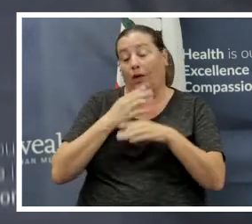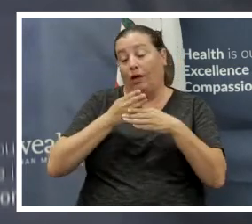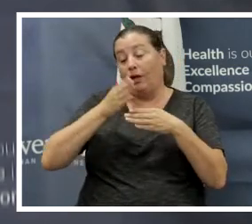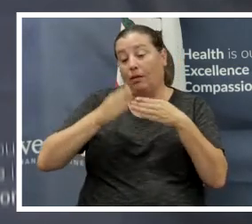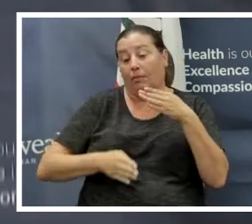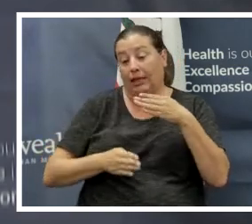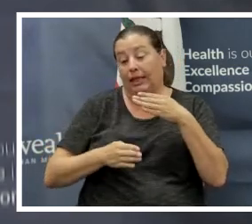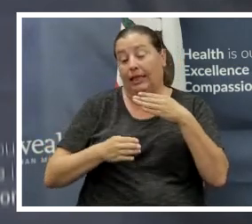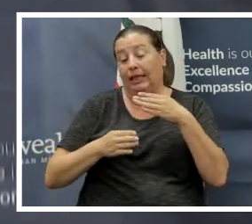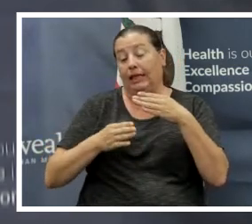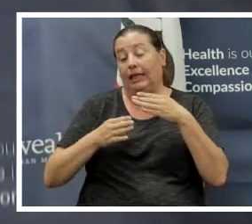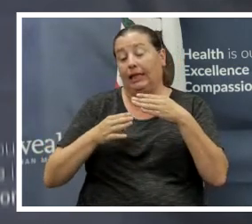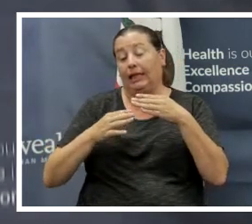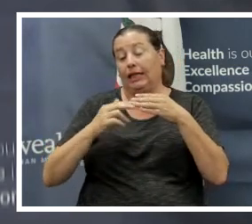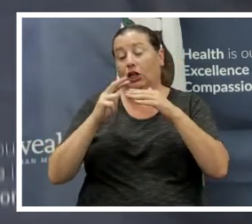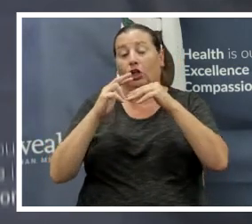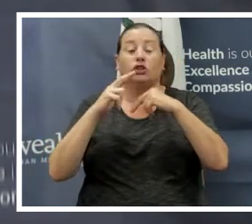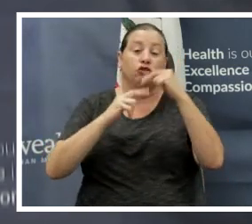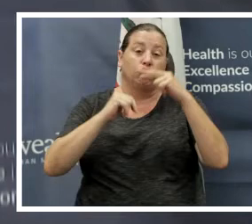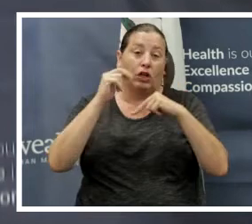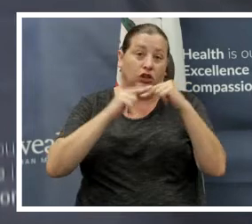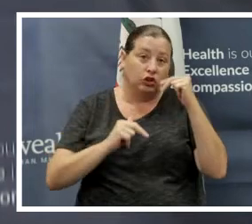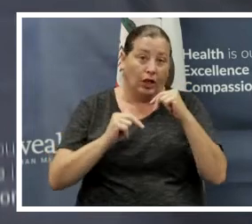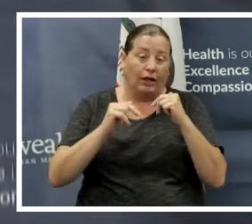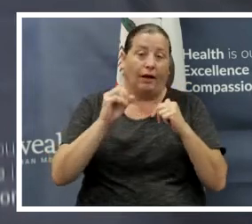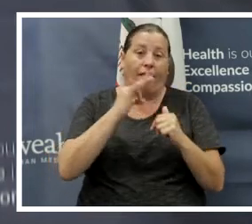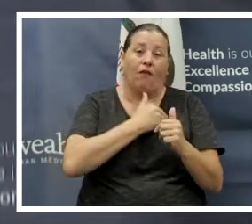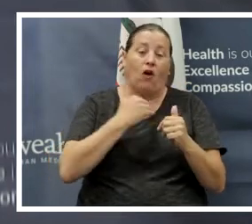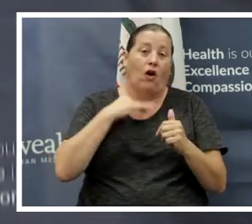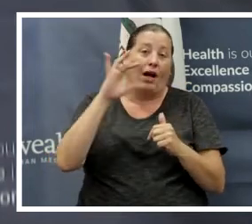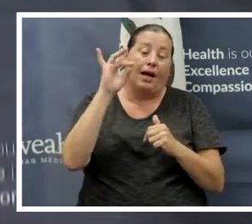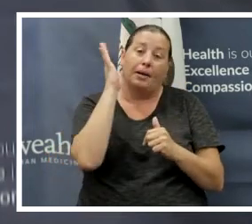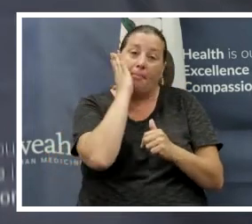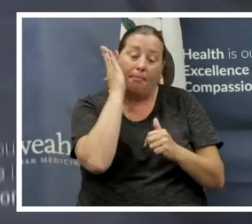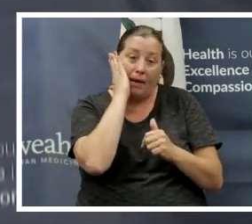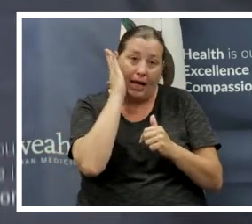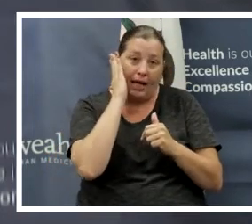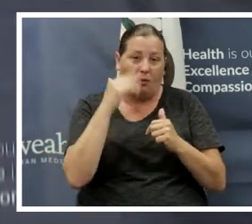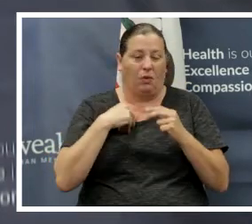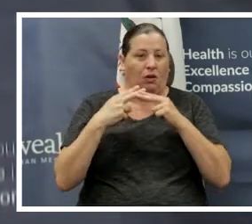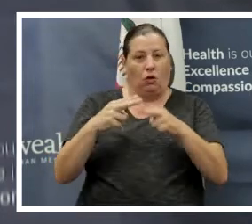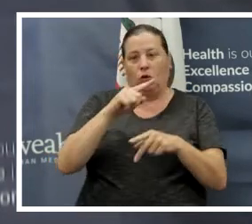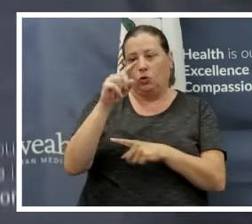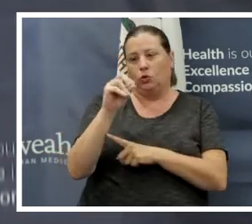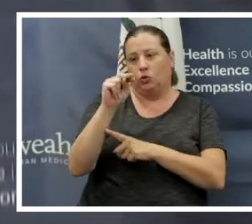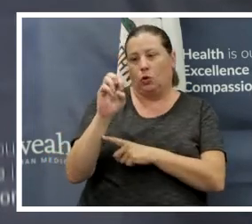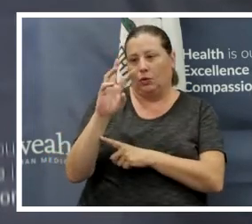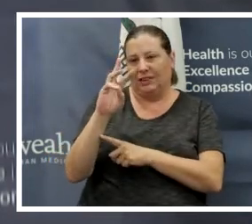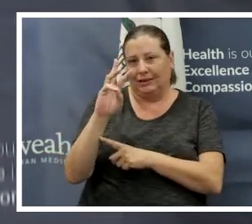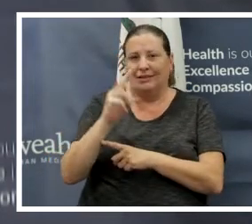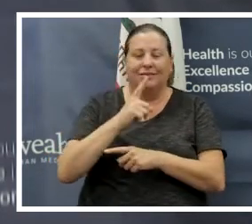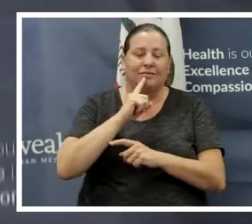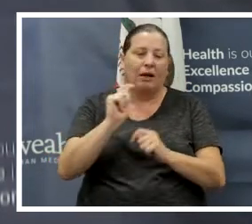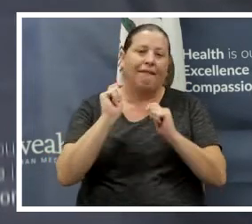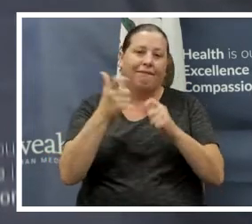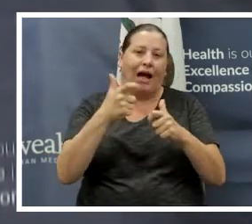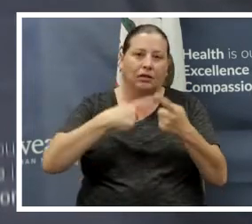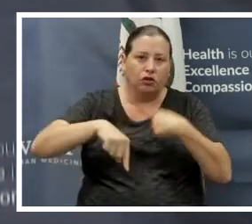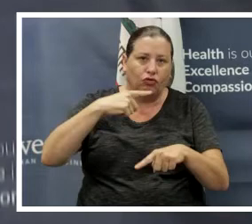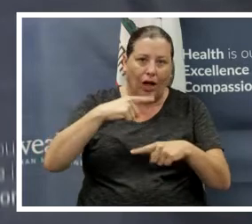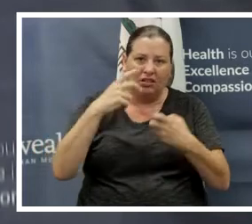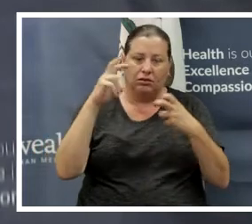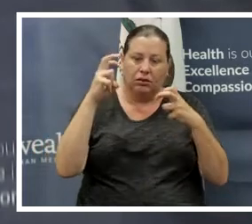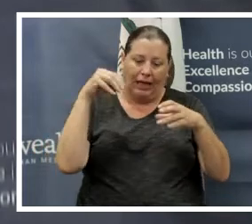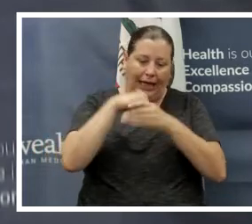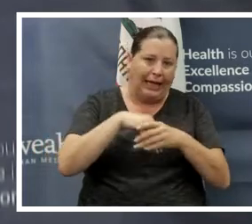our 8-bed fast-track unit, what we call Zone 6, for low acuity patients, fast turnaround. We try to get you